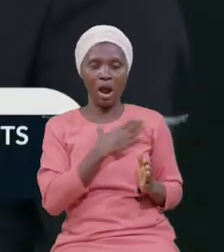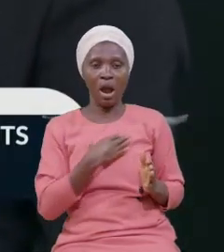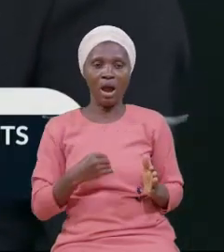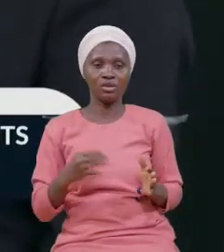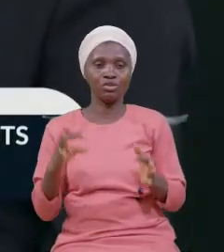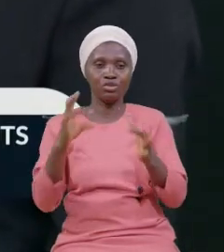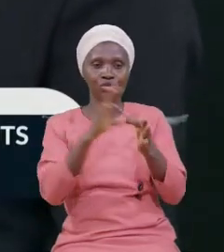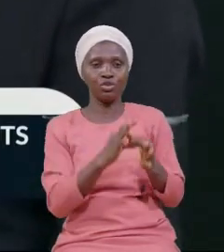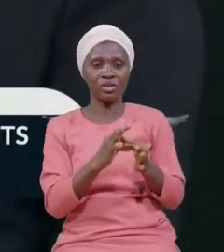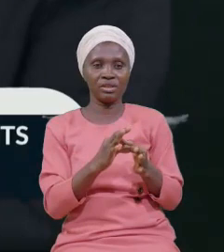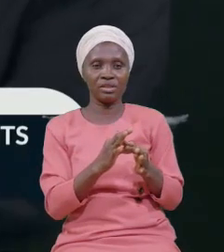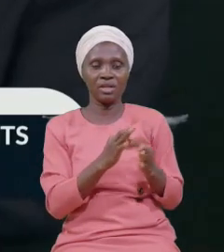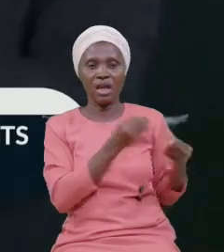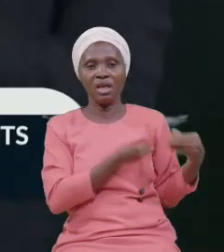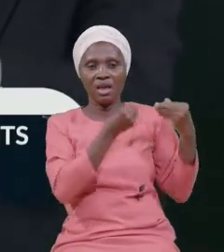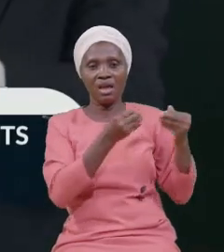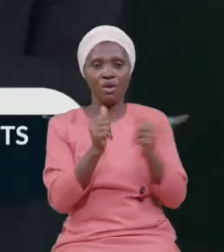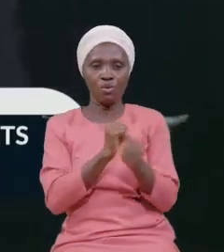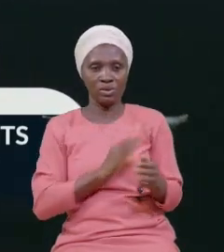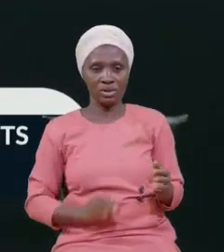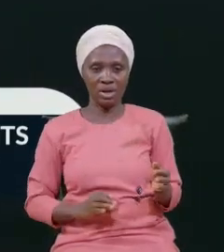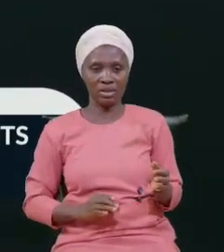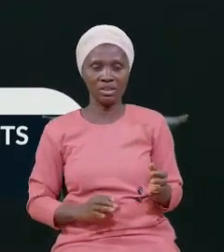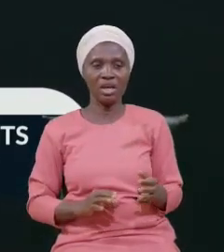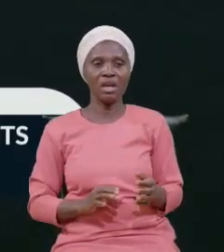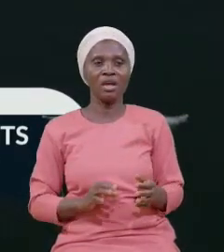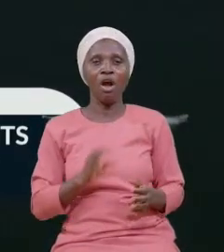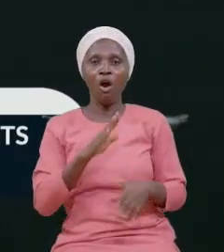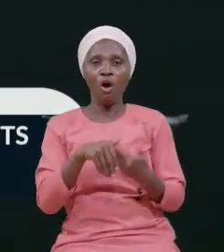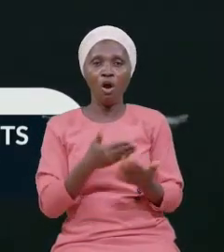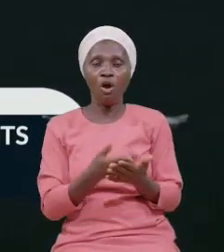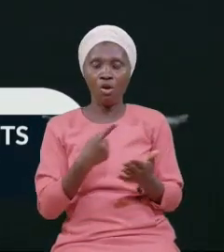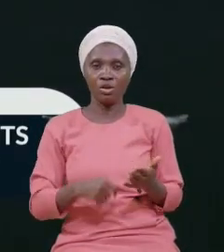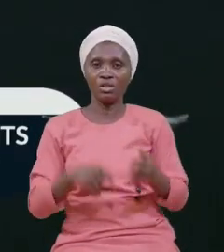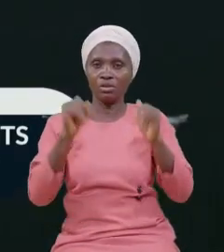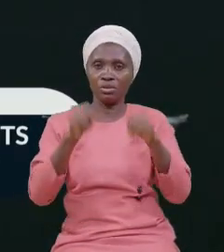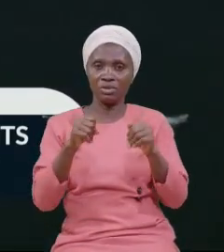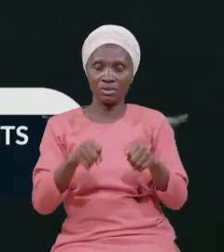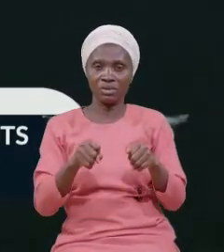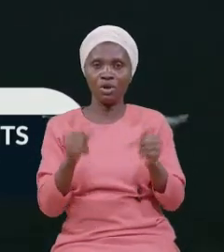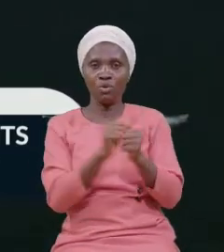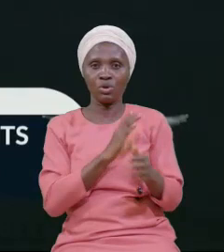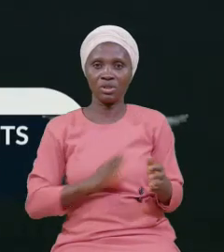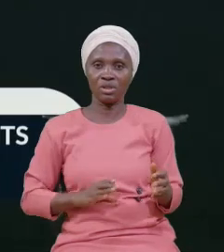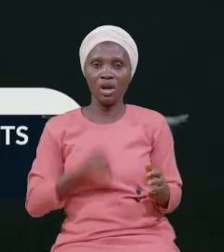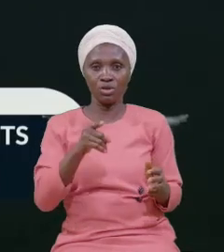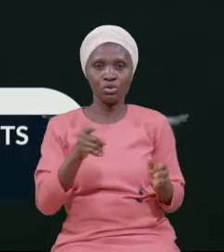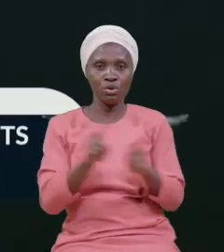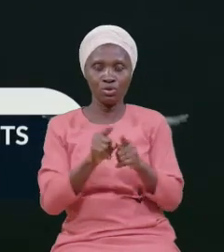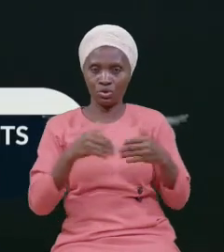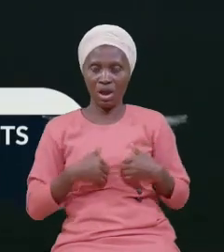the possibilities in Christ, you also have joint heirs with Christ. If so be that